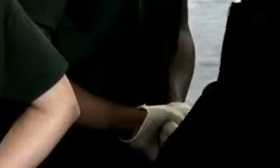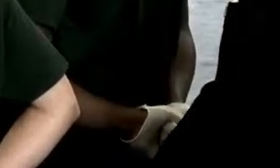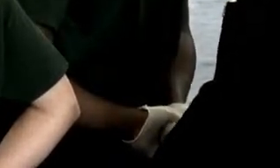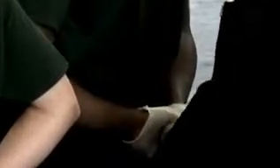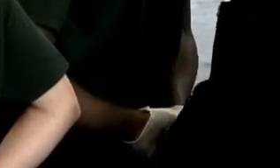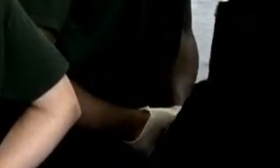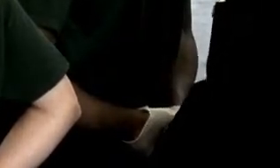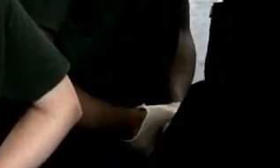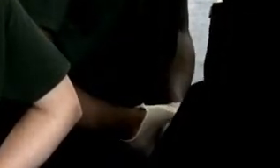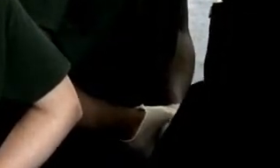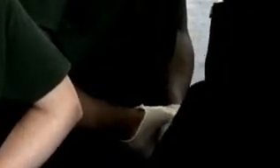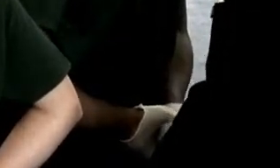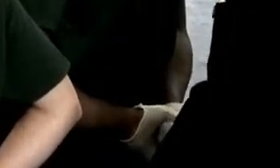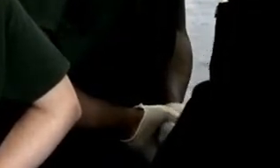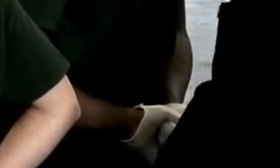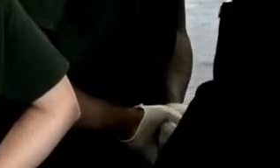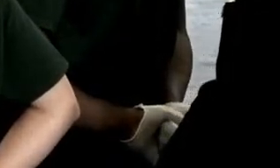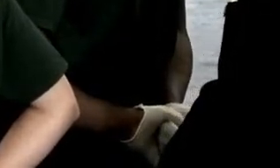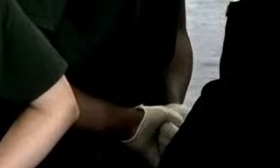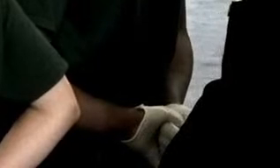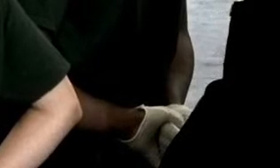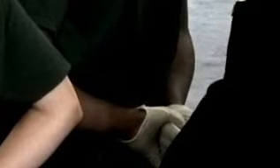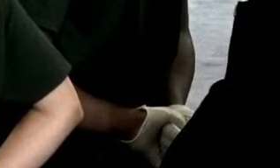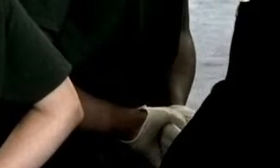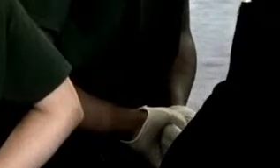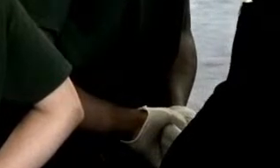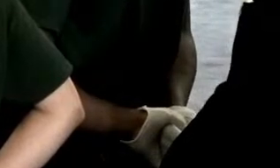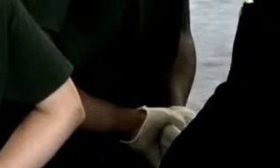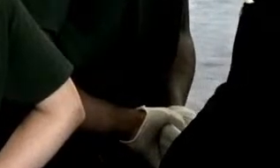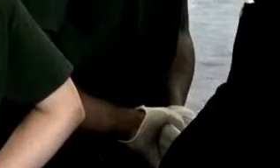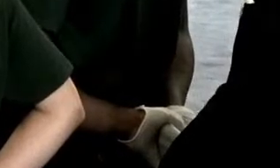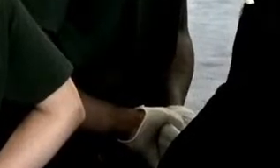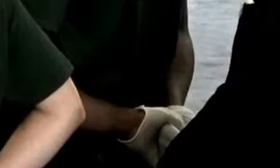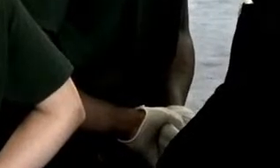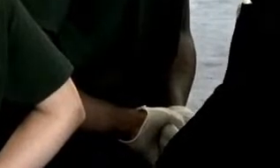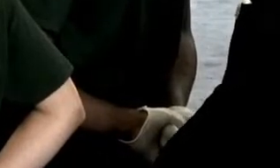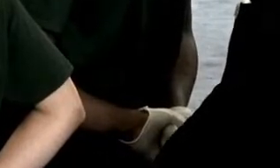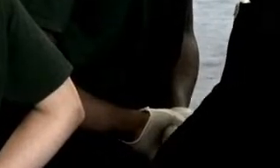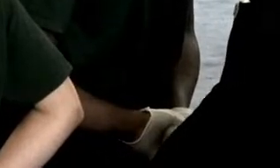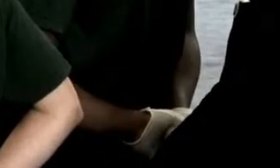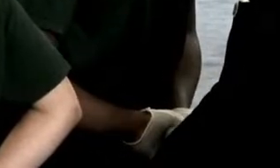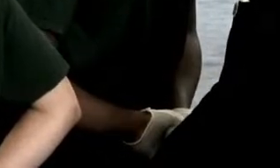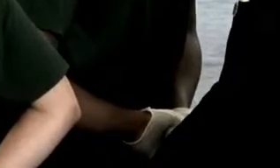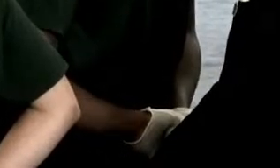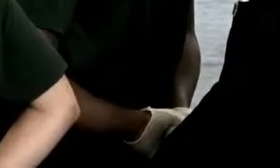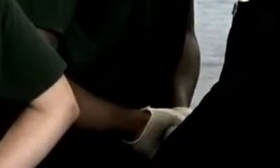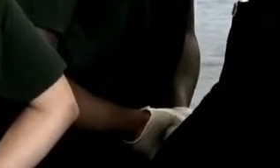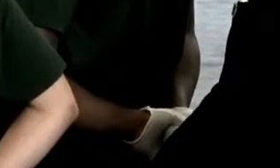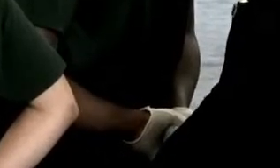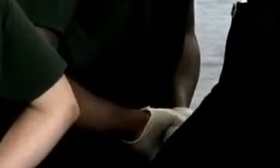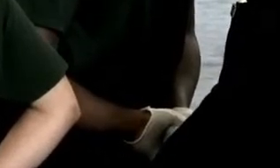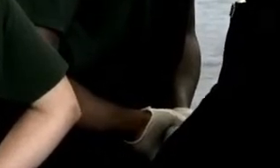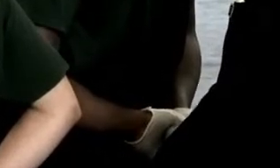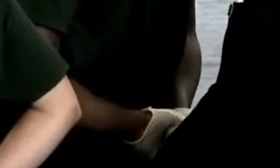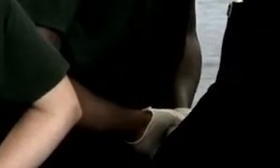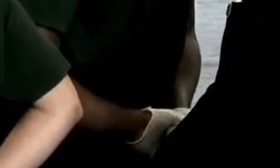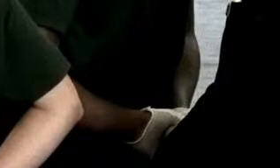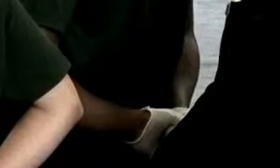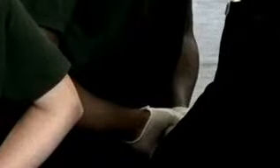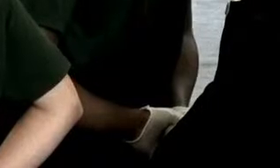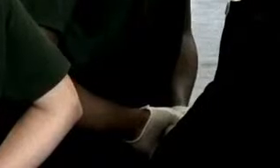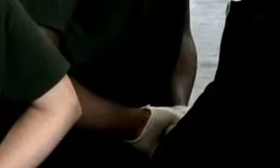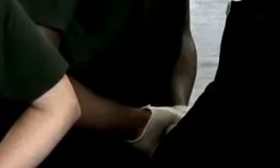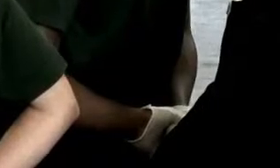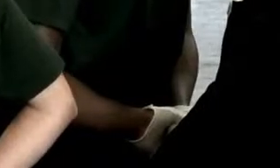lifeline that guides them directly to the throne of God, that they will be saved forever and ever in your